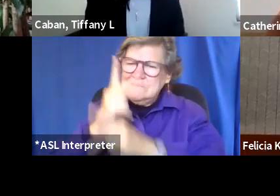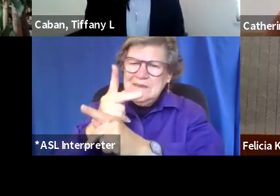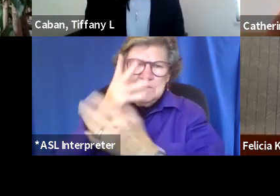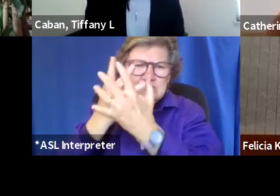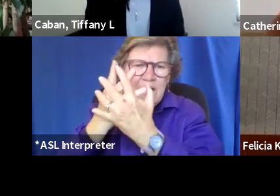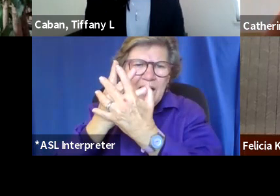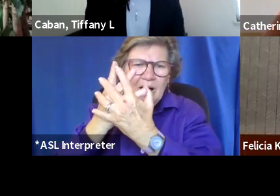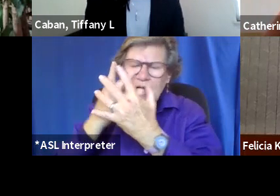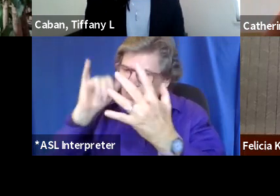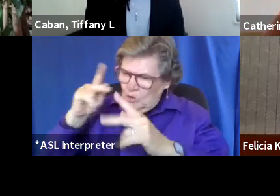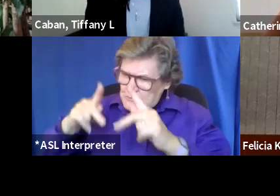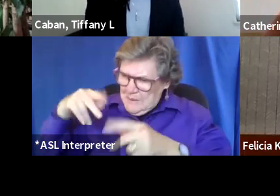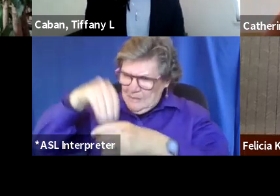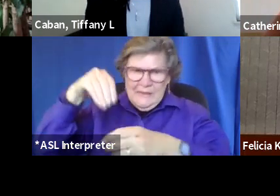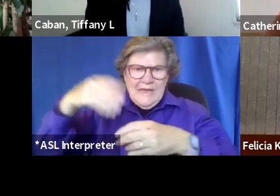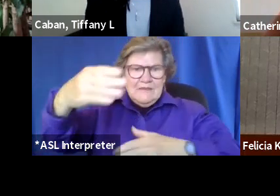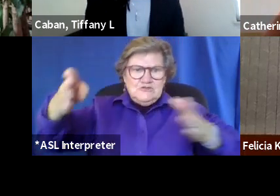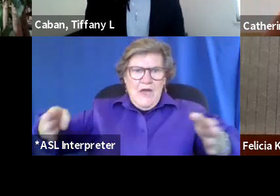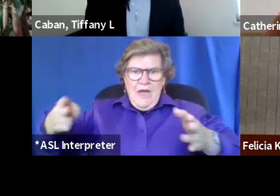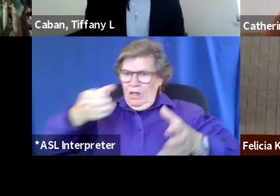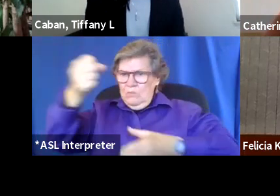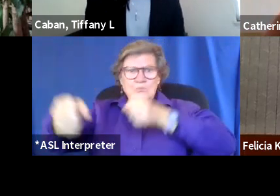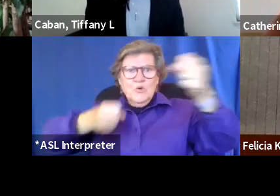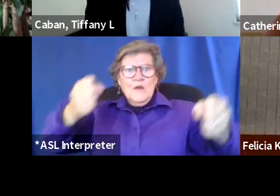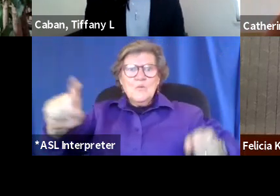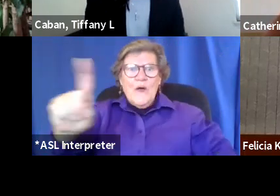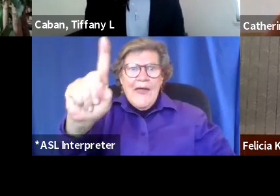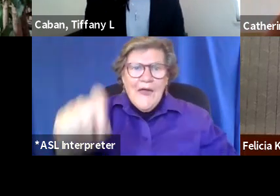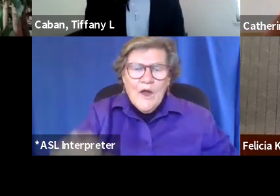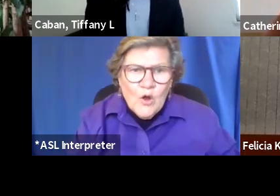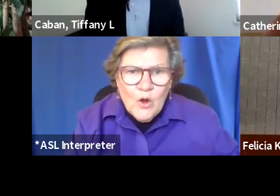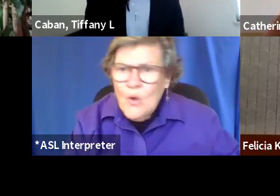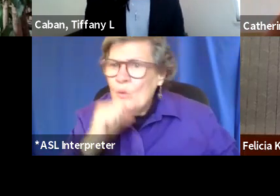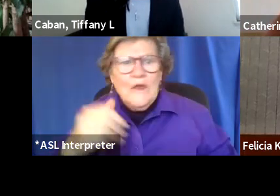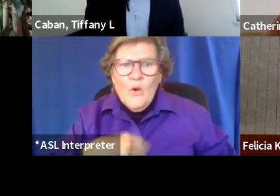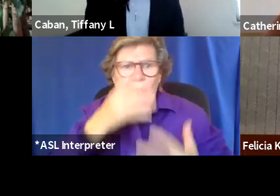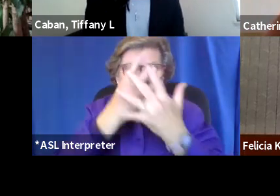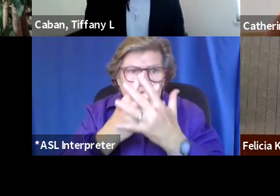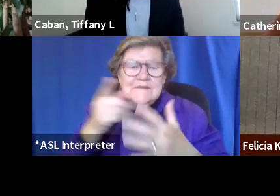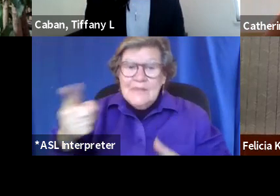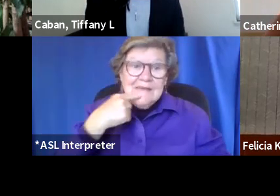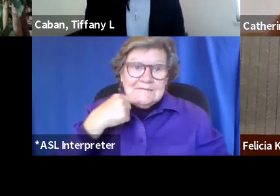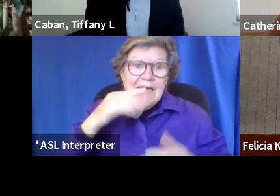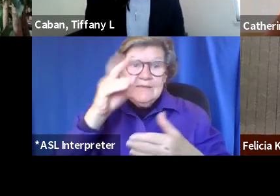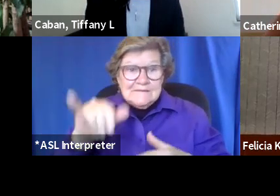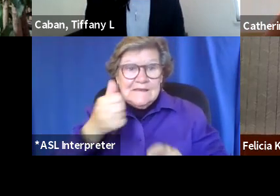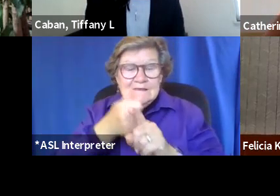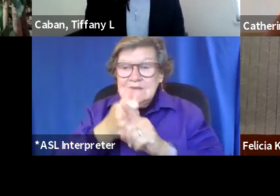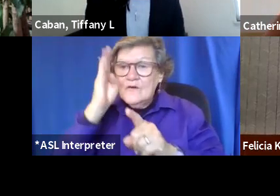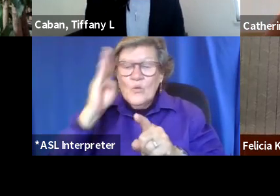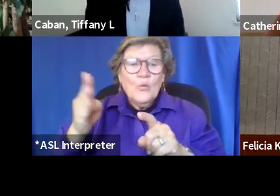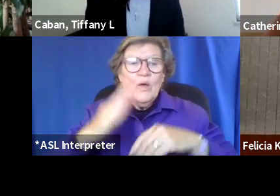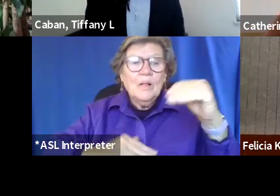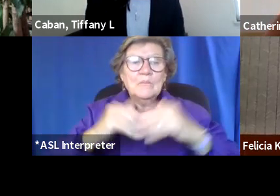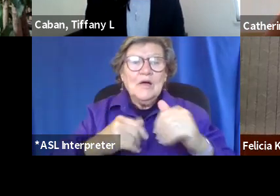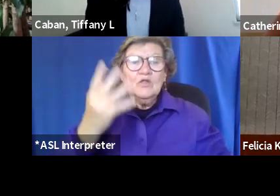people who are in prisons? We don't have prisons yet. They proclaim the city's going to build four prisons